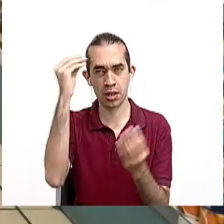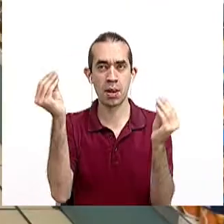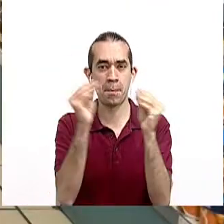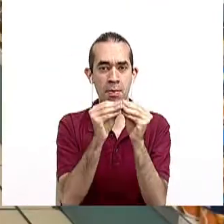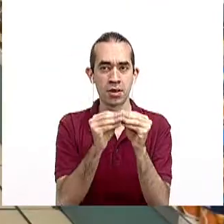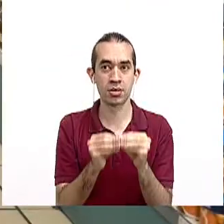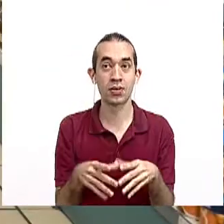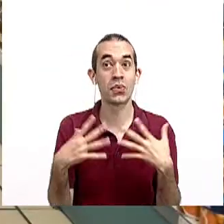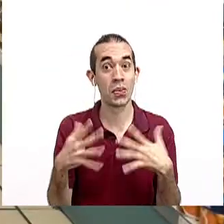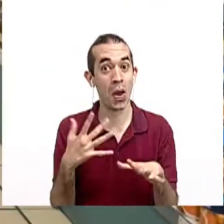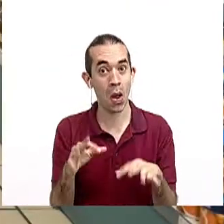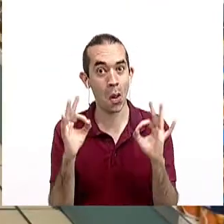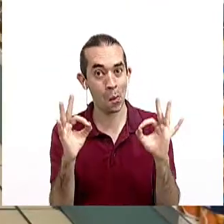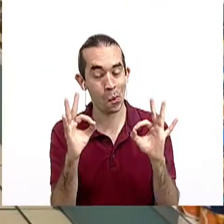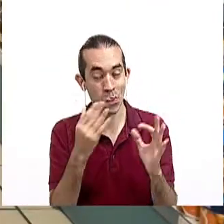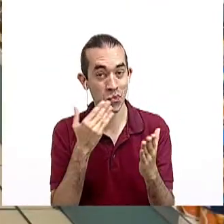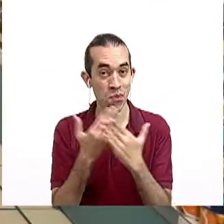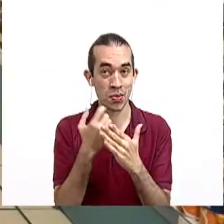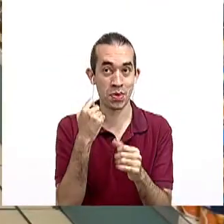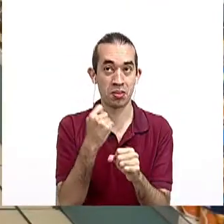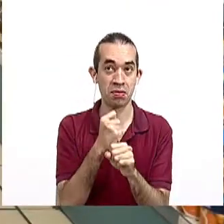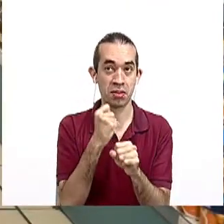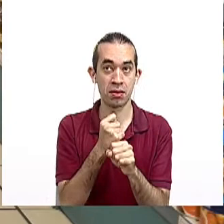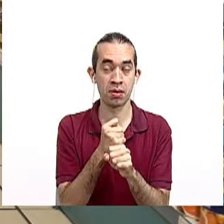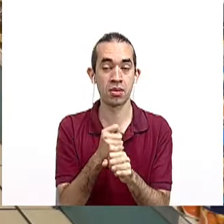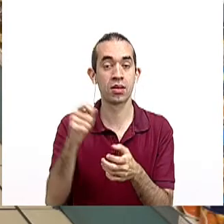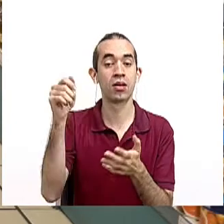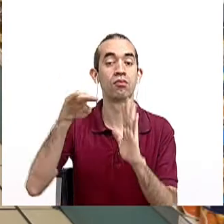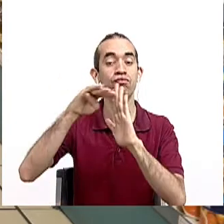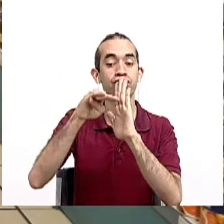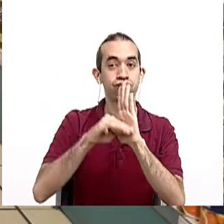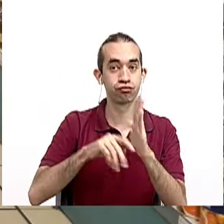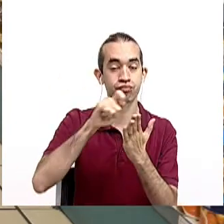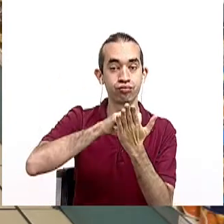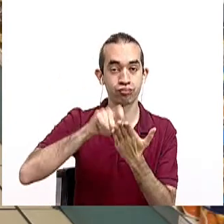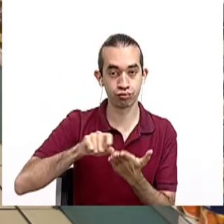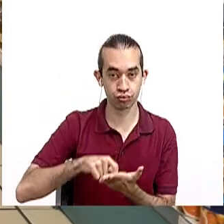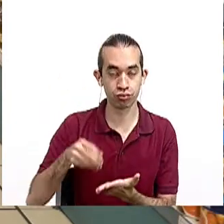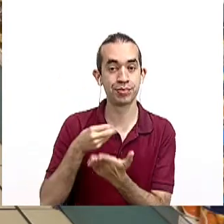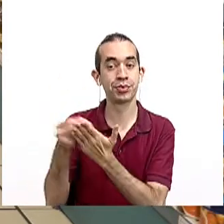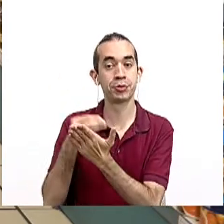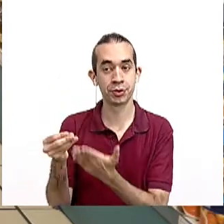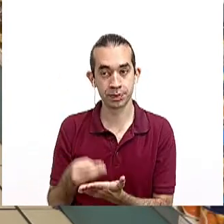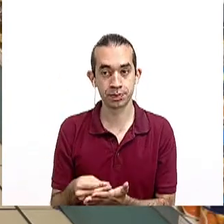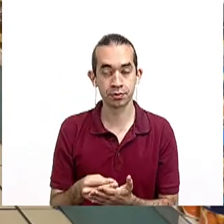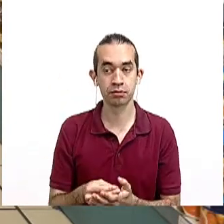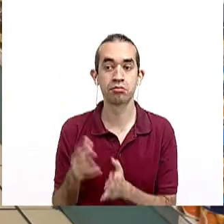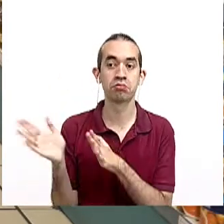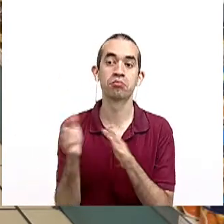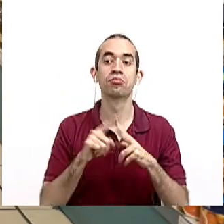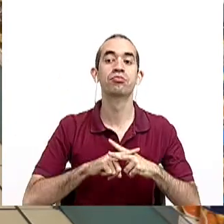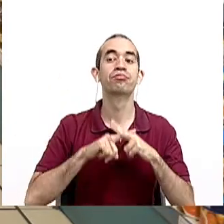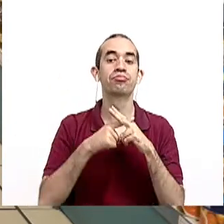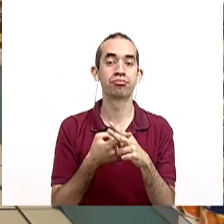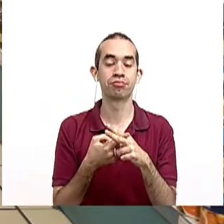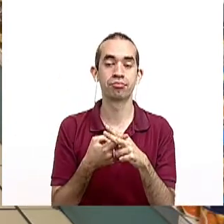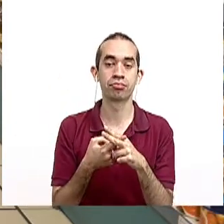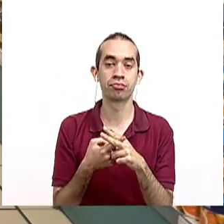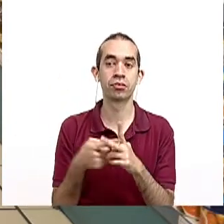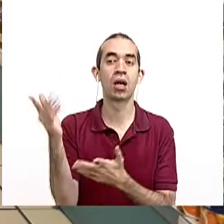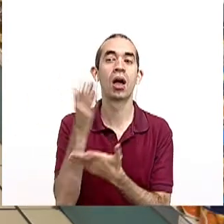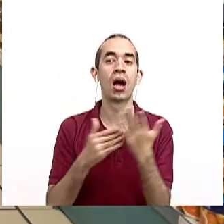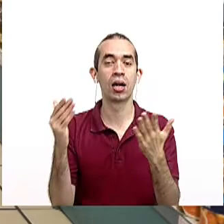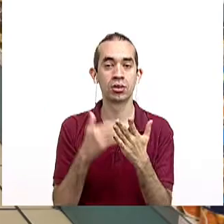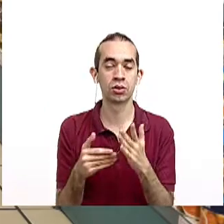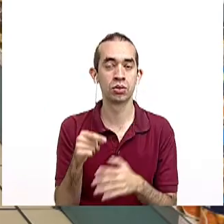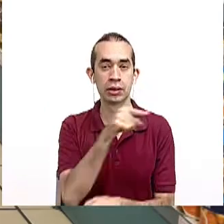Wow, very nice task, right? Writing a shopping list. Okay, so let's begin reviewing some elements that we